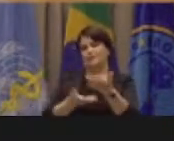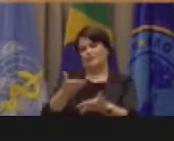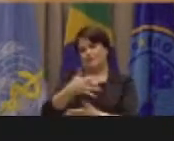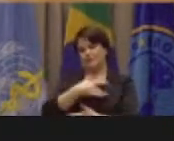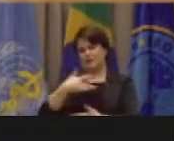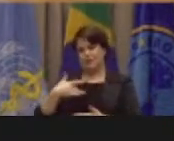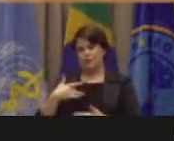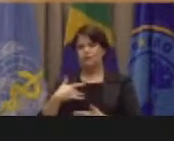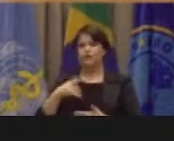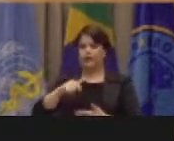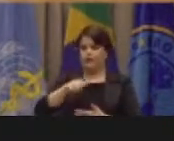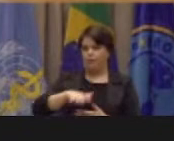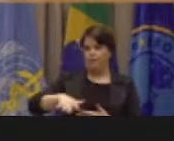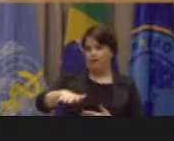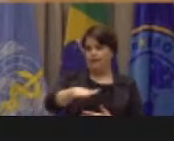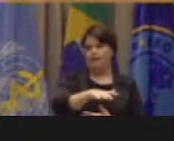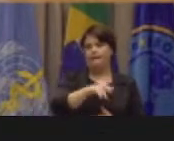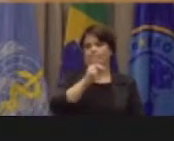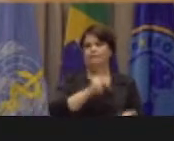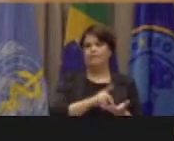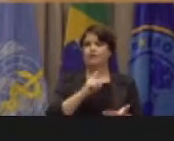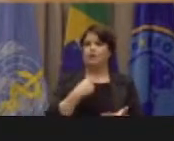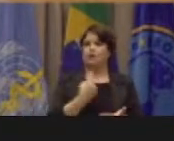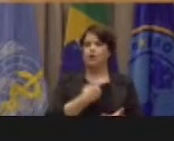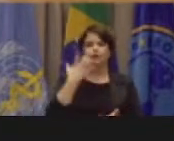the health services,